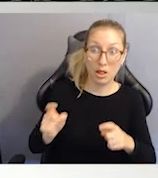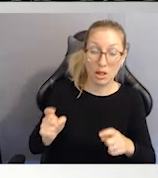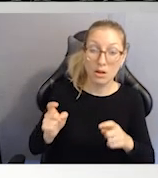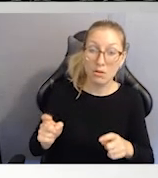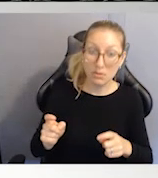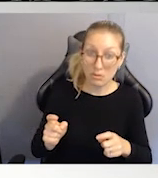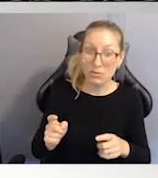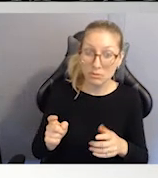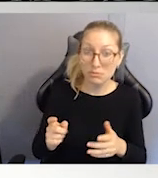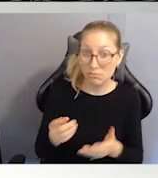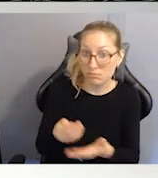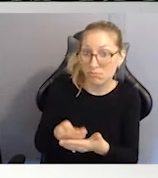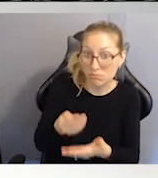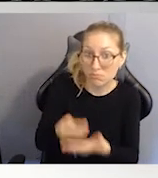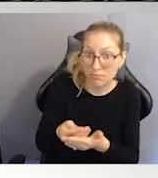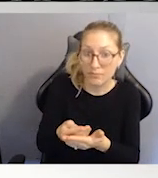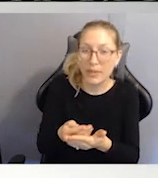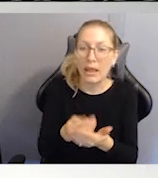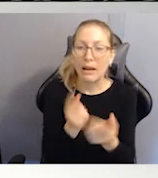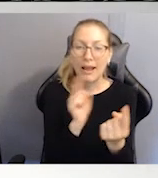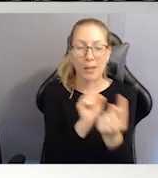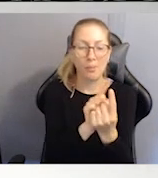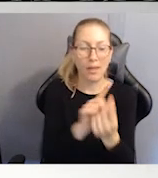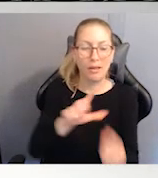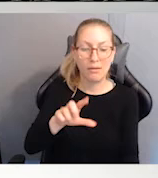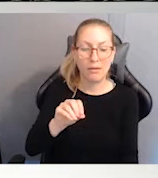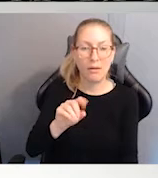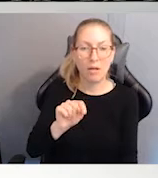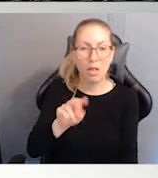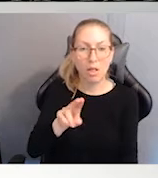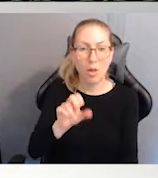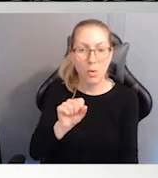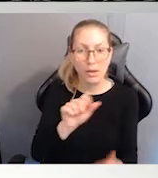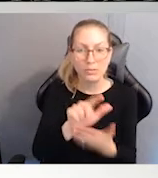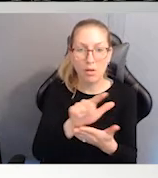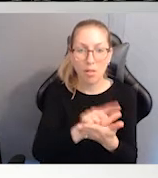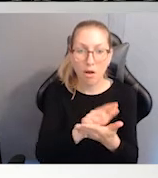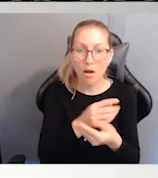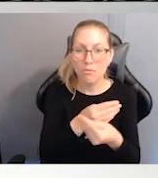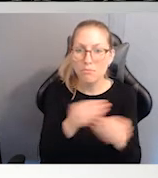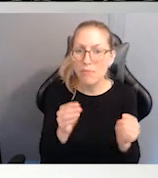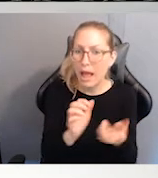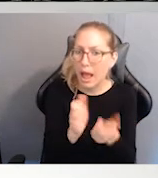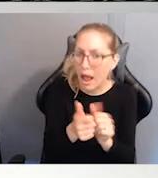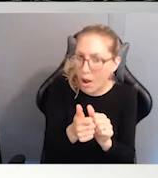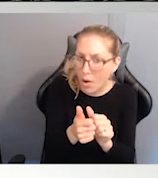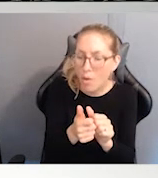And how I met the Lotus Law Firm is they reached out to our